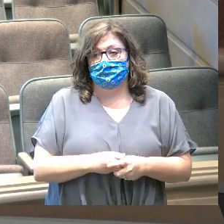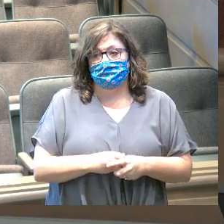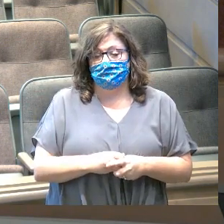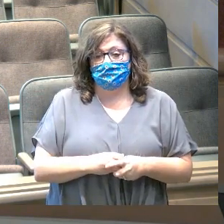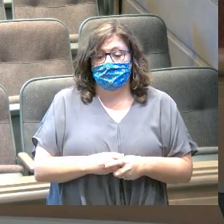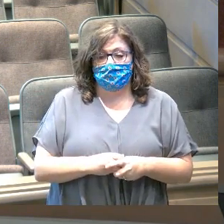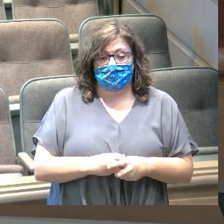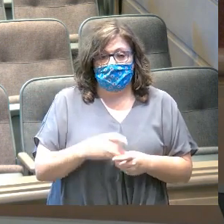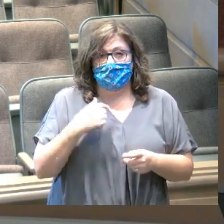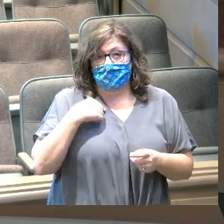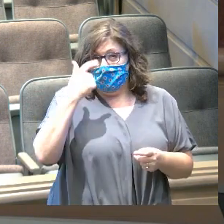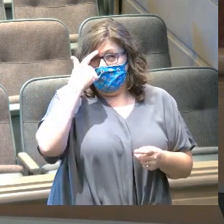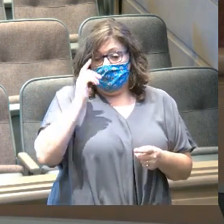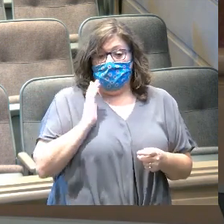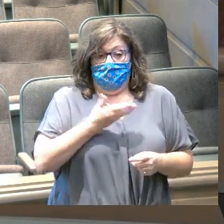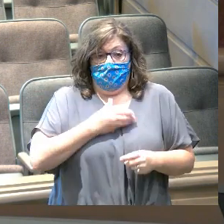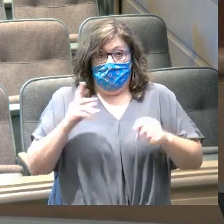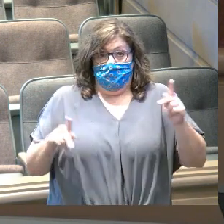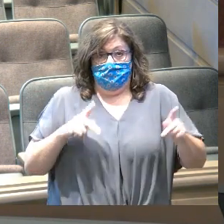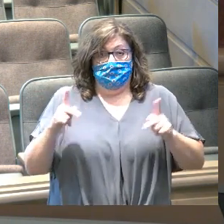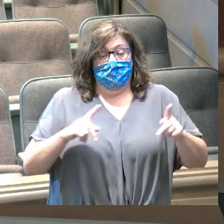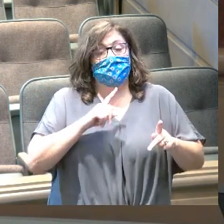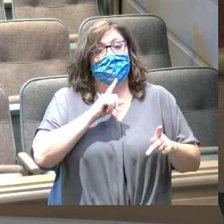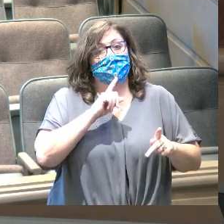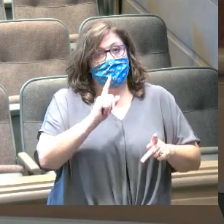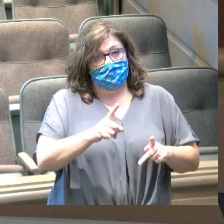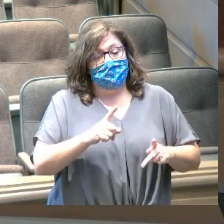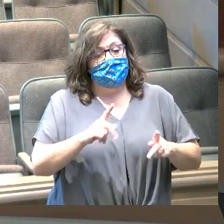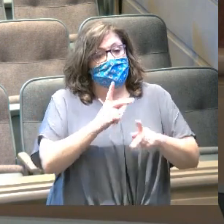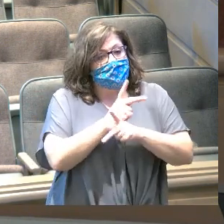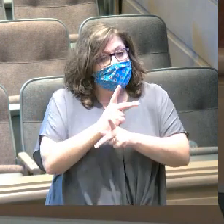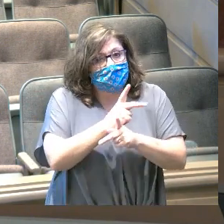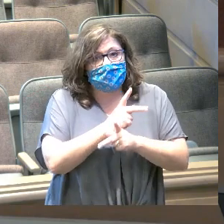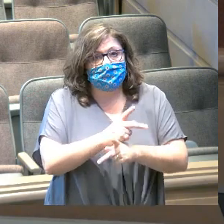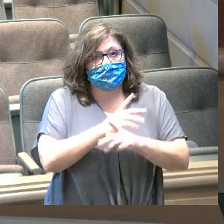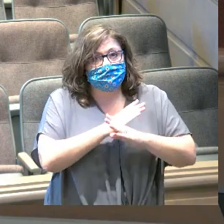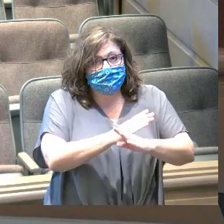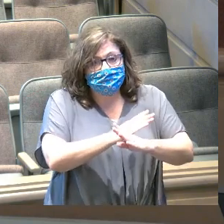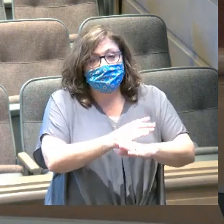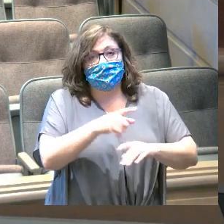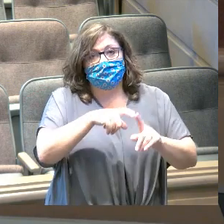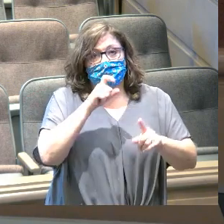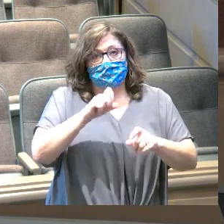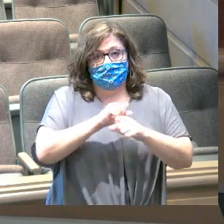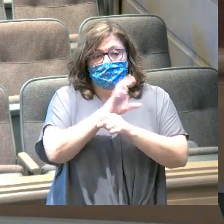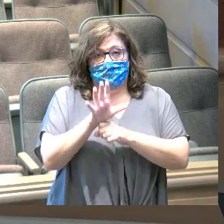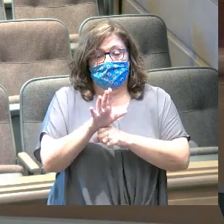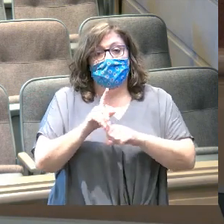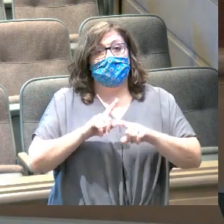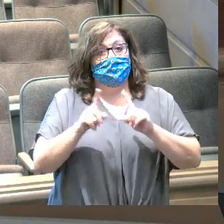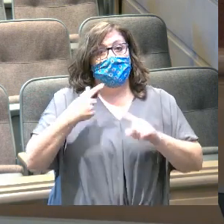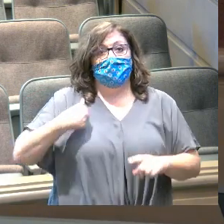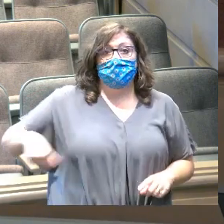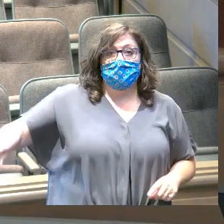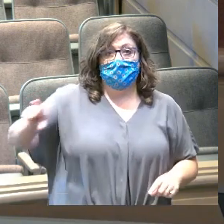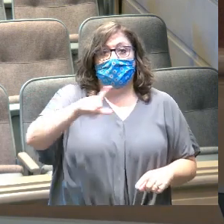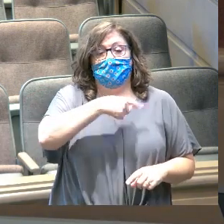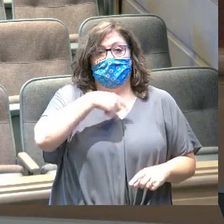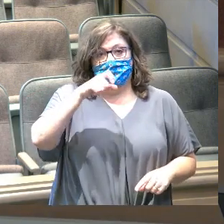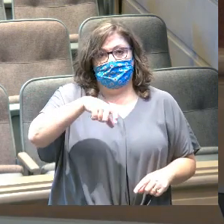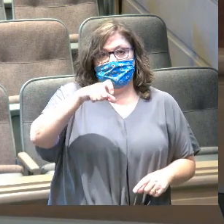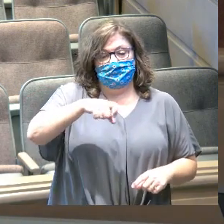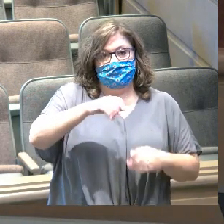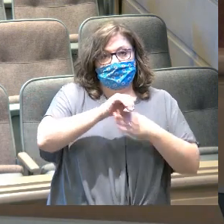citizens are taking every precaution, and I want to commend them for doing so. However, we all need guidelines. Mr. Fowler will